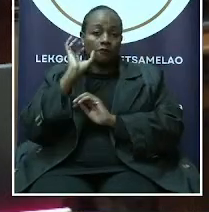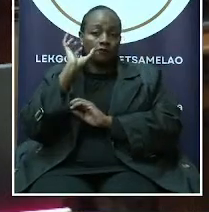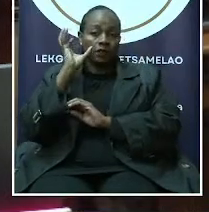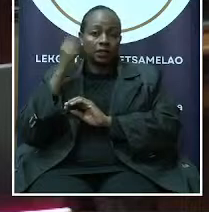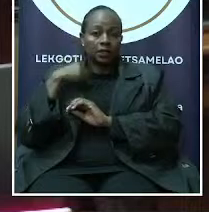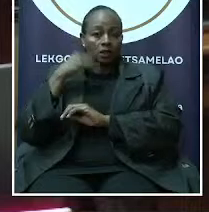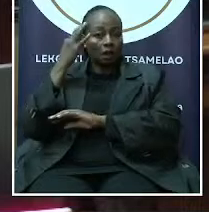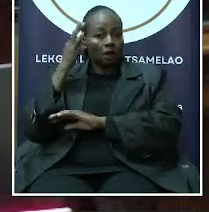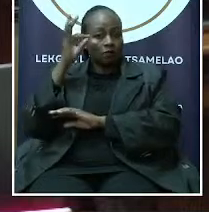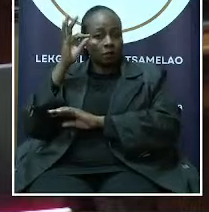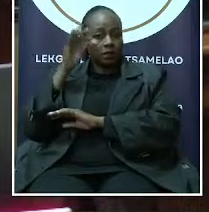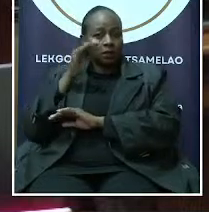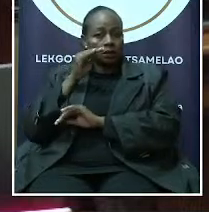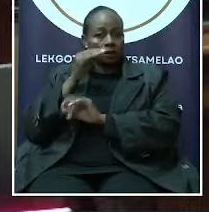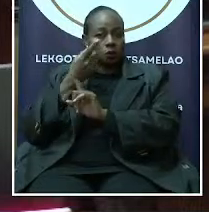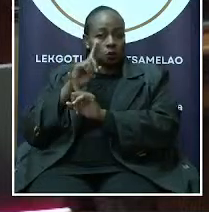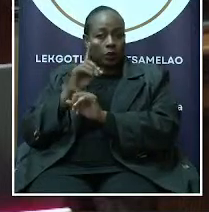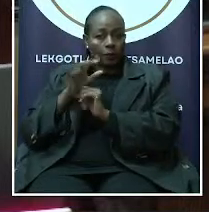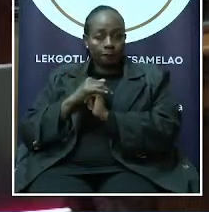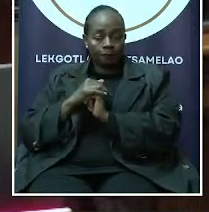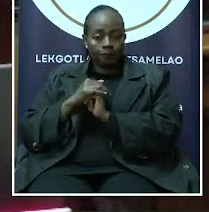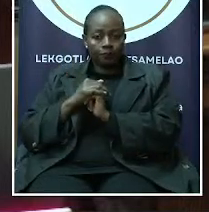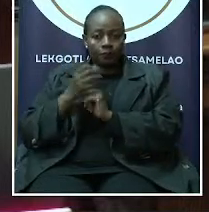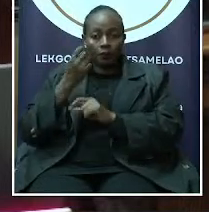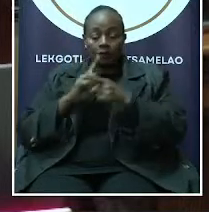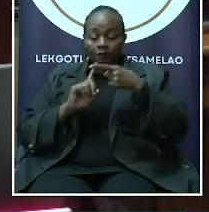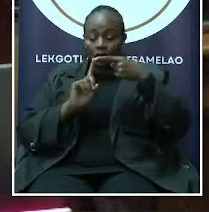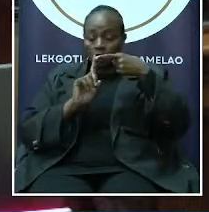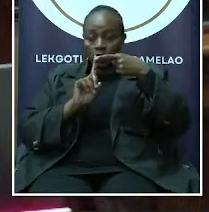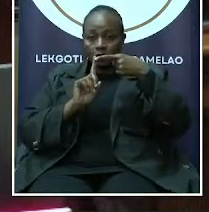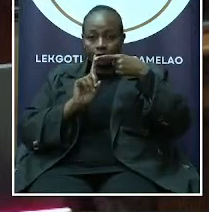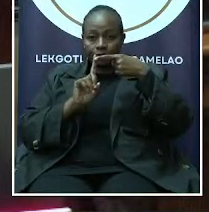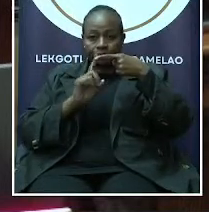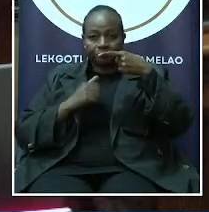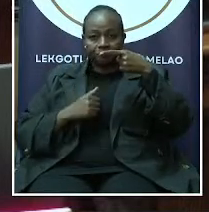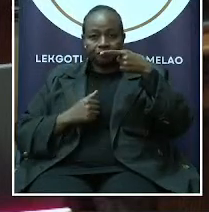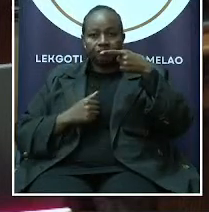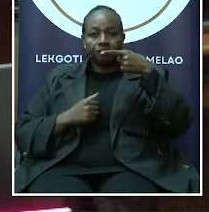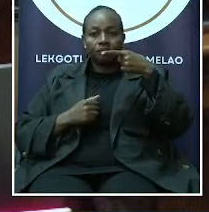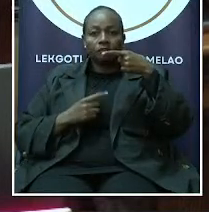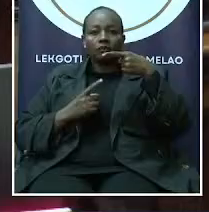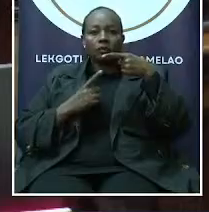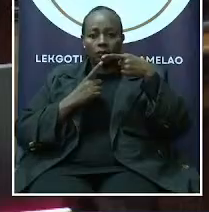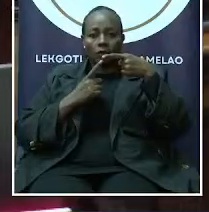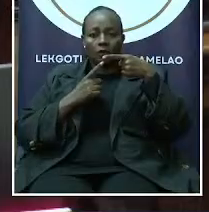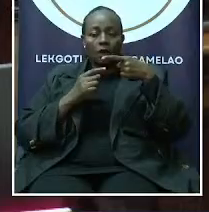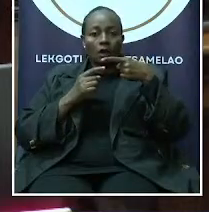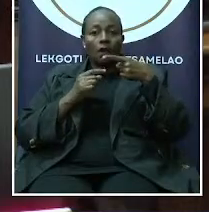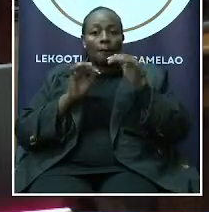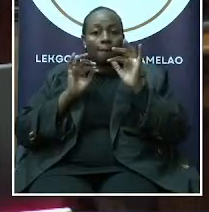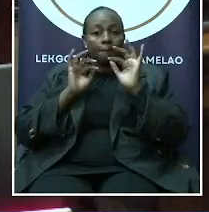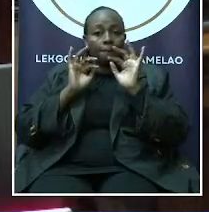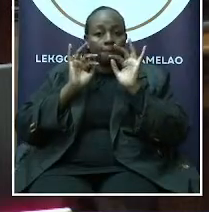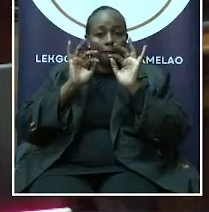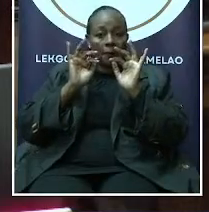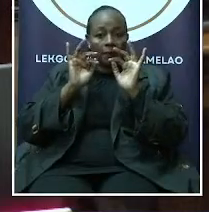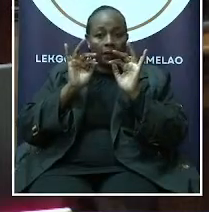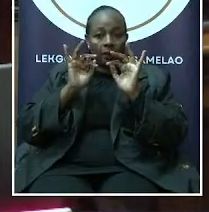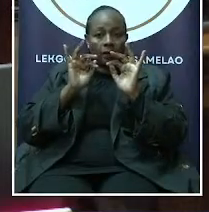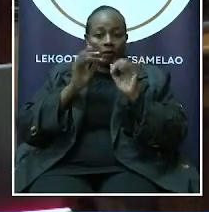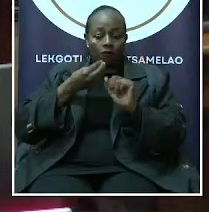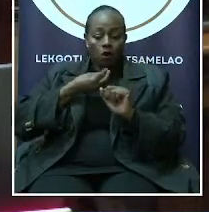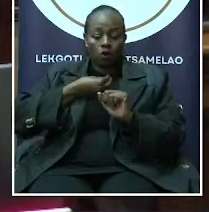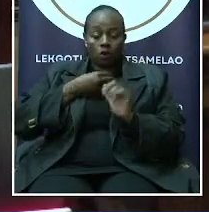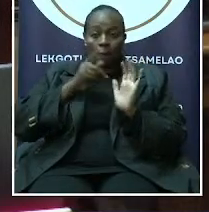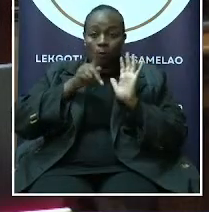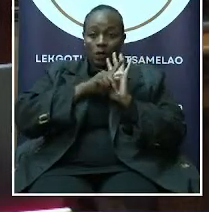provincial government then be? First and foremost, it would enact the public-private collaboration for youth empowerment, this